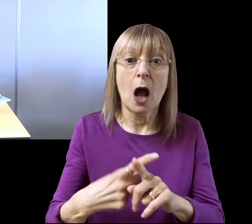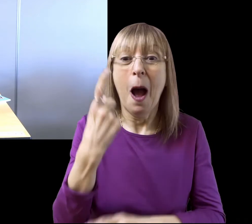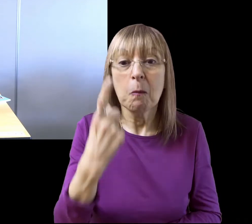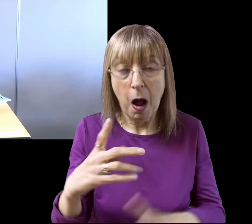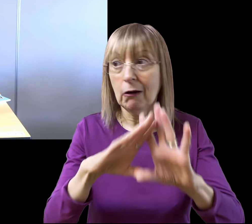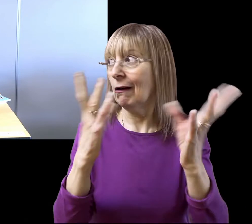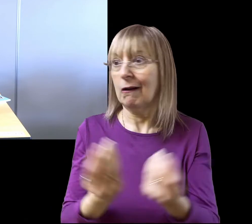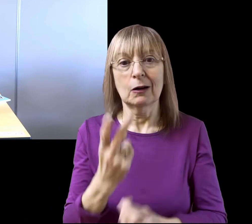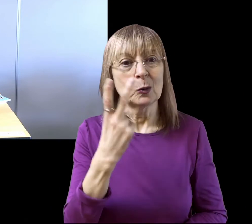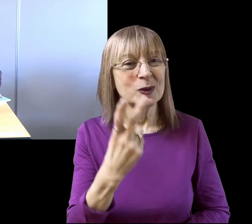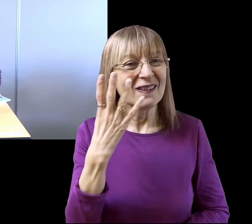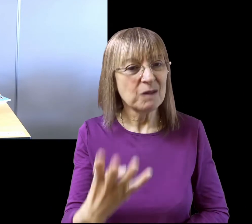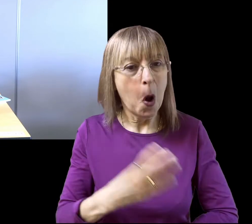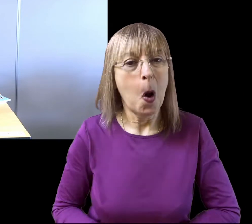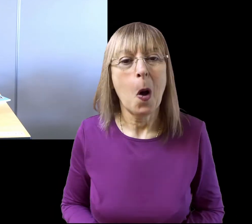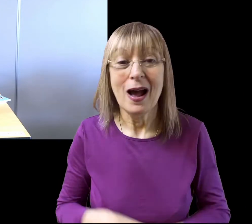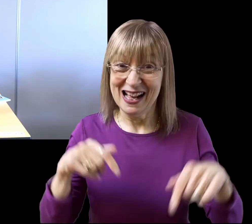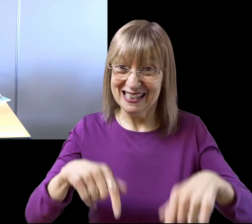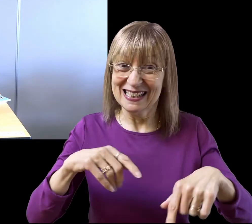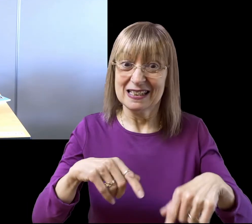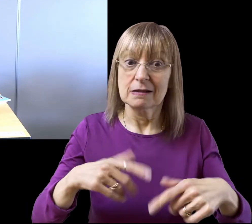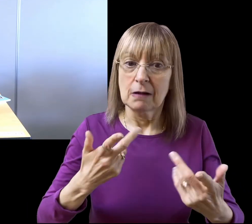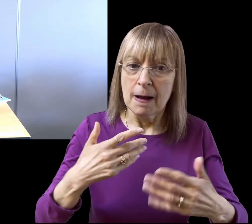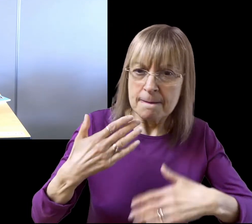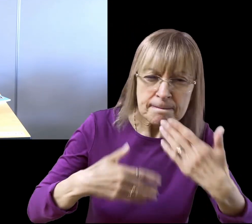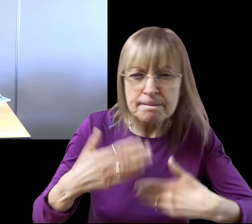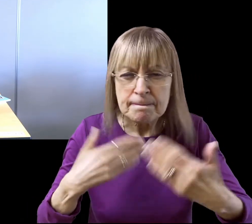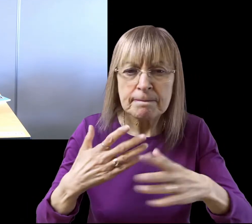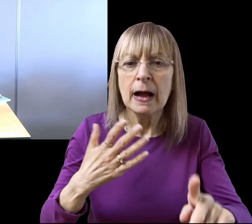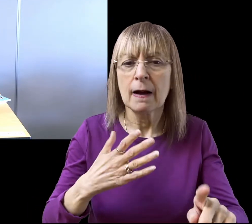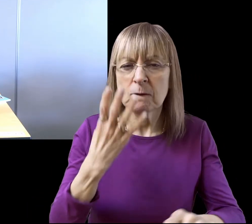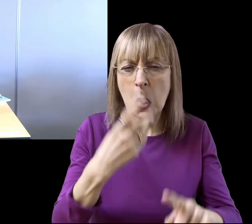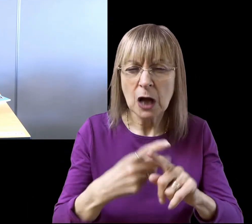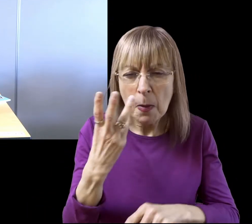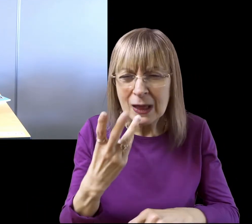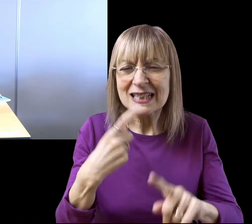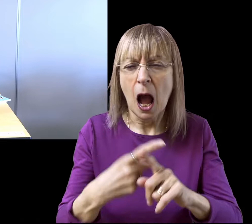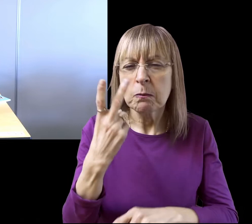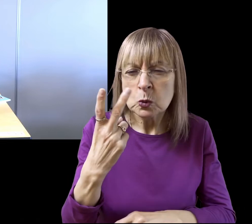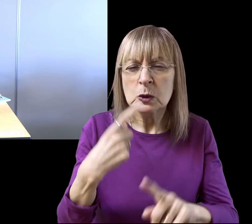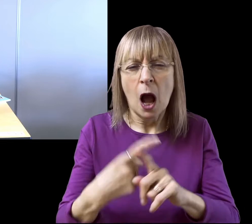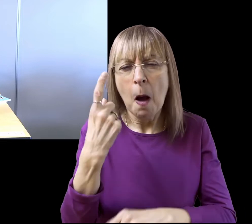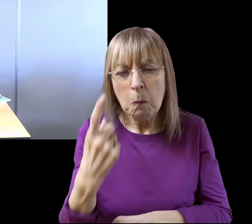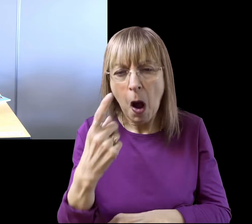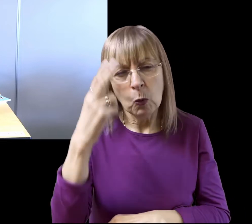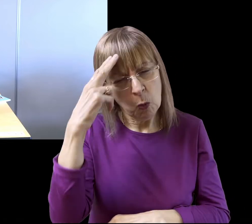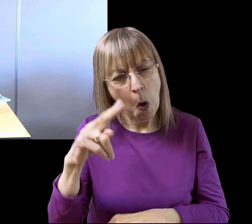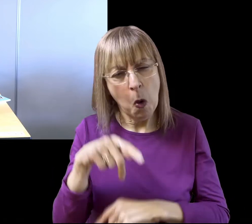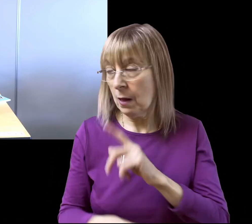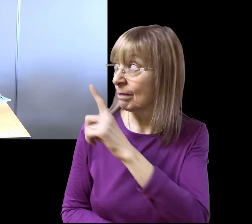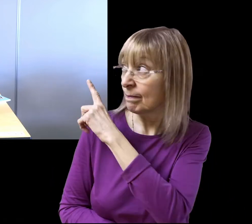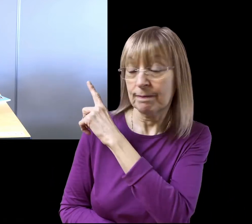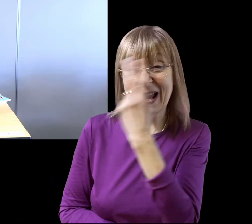2 times 1 makes 24. And that operation, 4 times 3 times 2 times